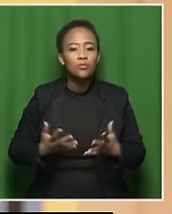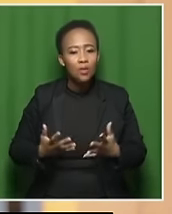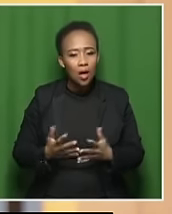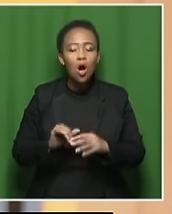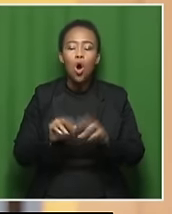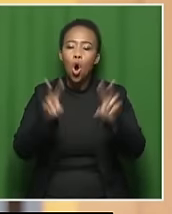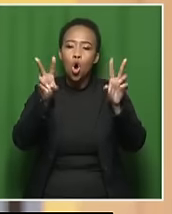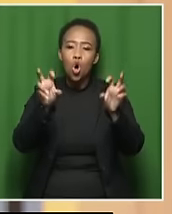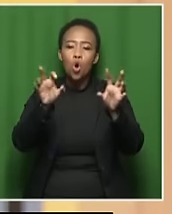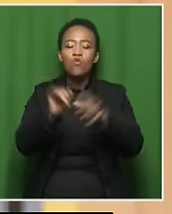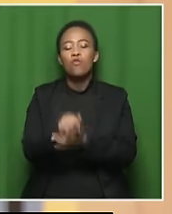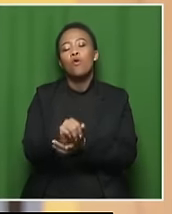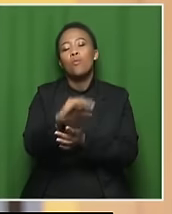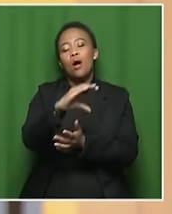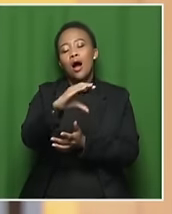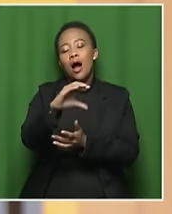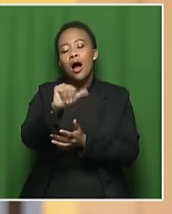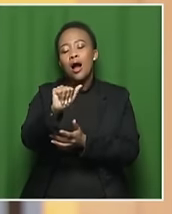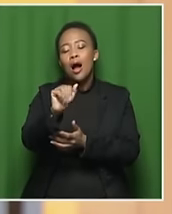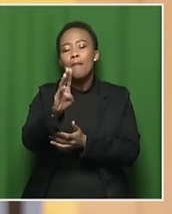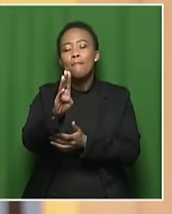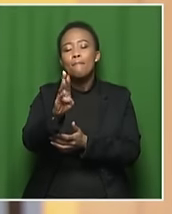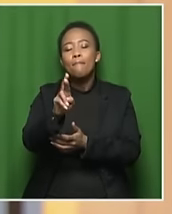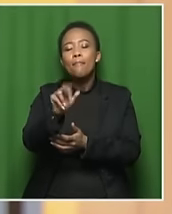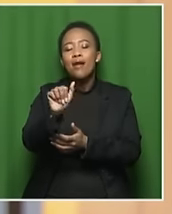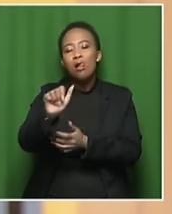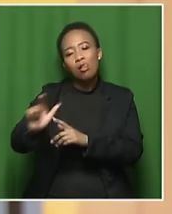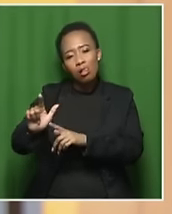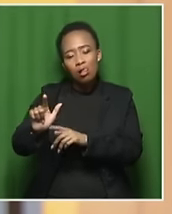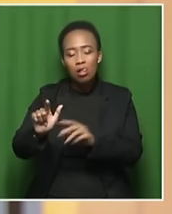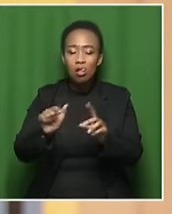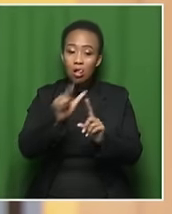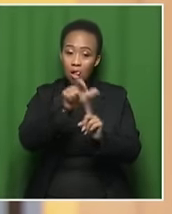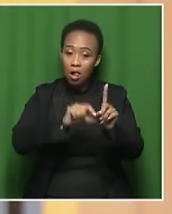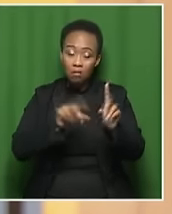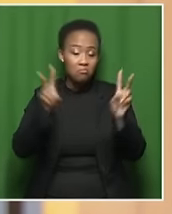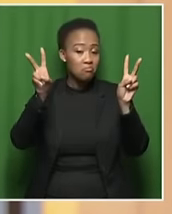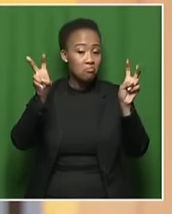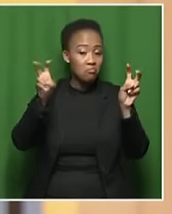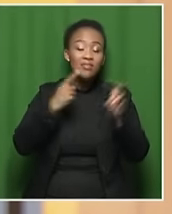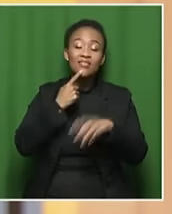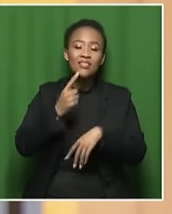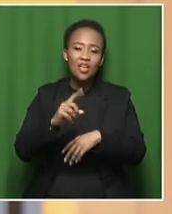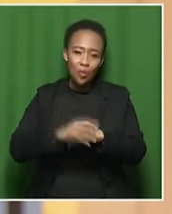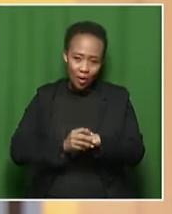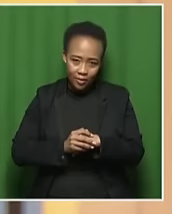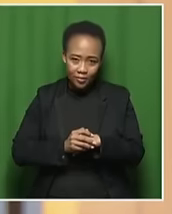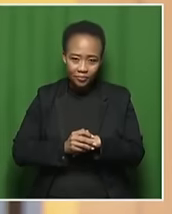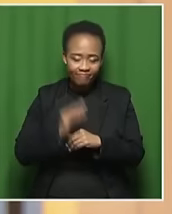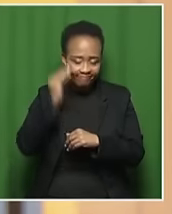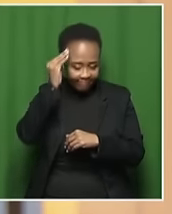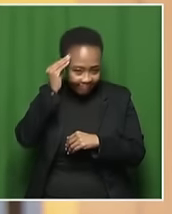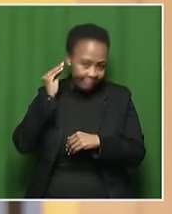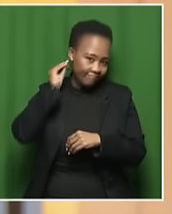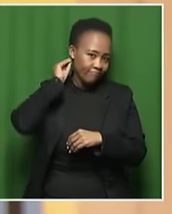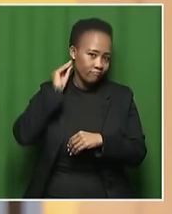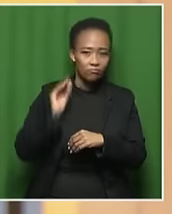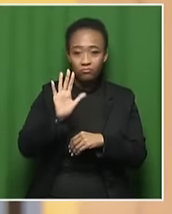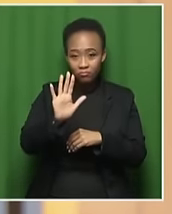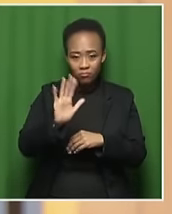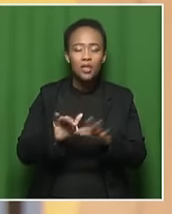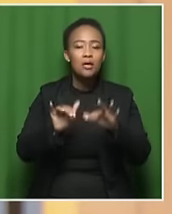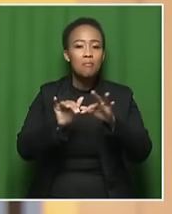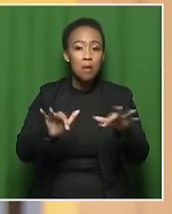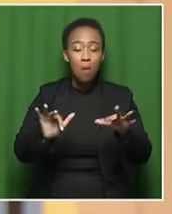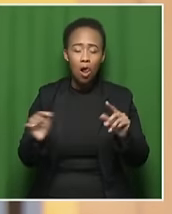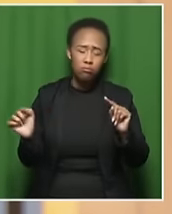Cabral. He says that we must bear in mind that the people are not fighting for ideas in